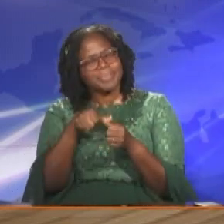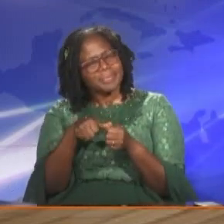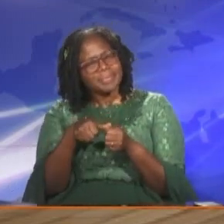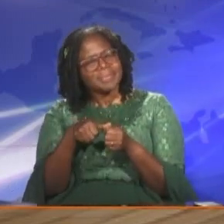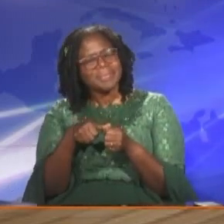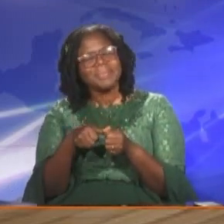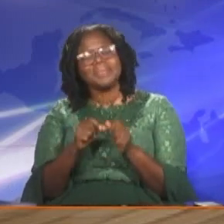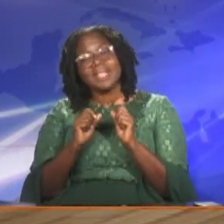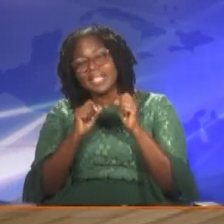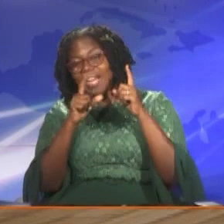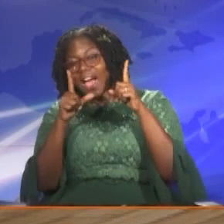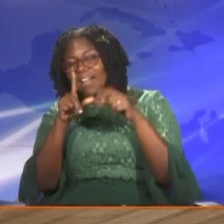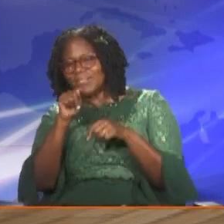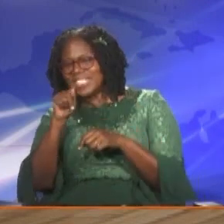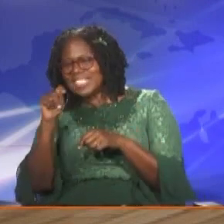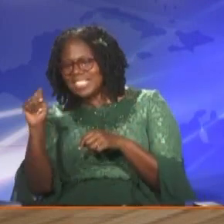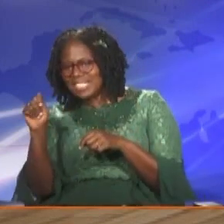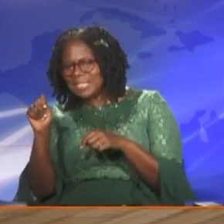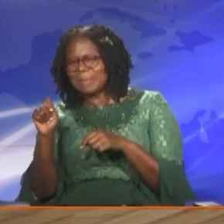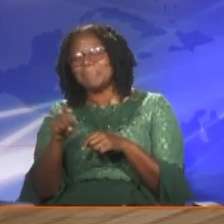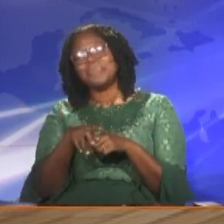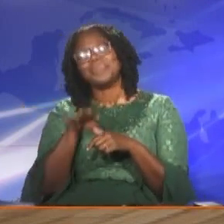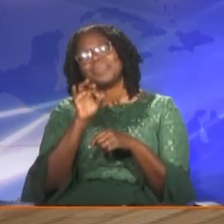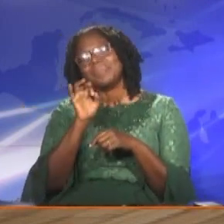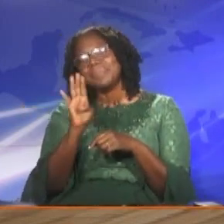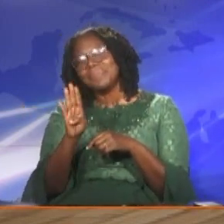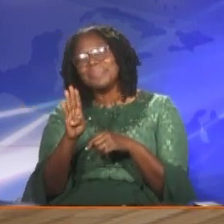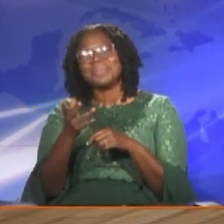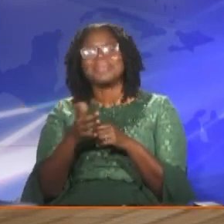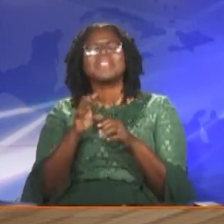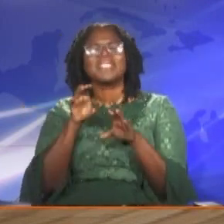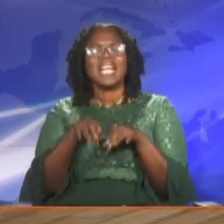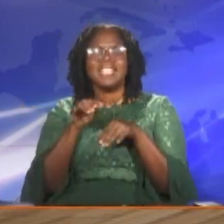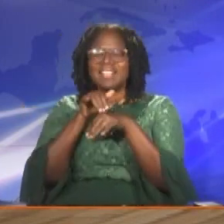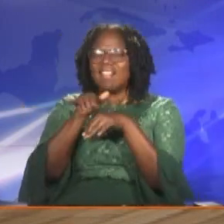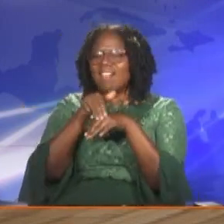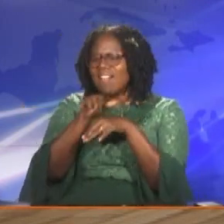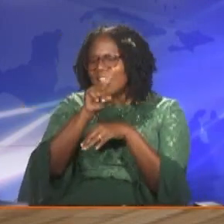TTT Live online Facebook page, and you can give us a call at